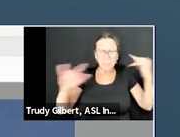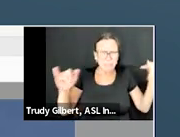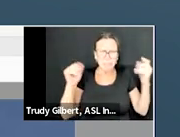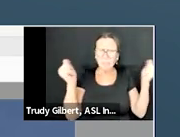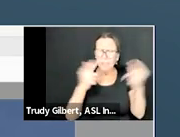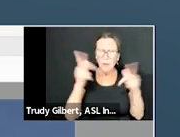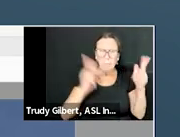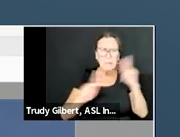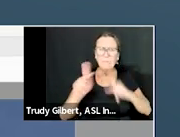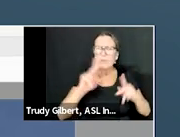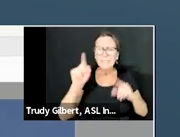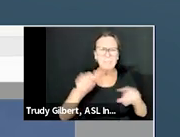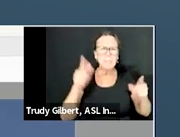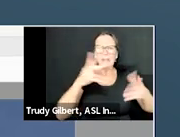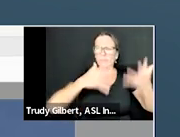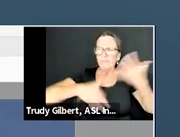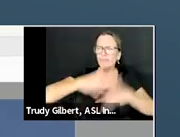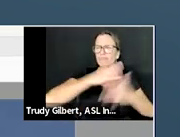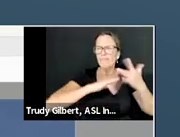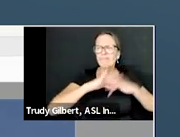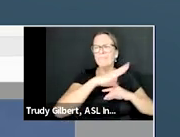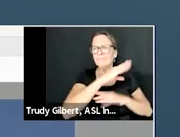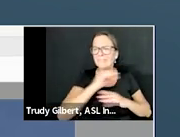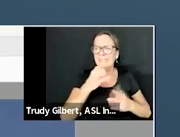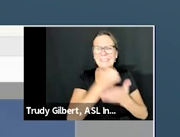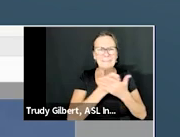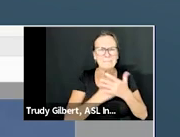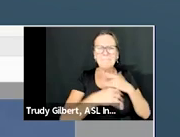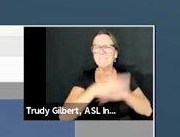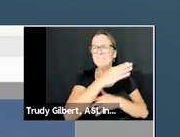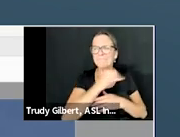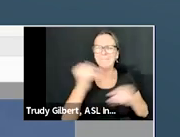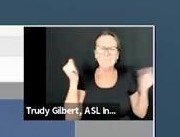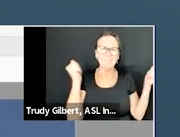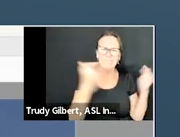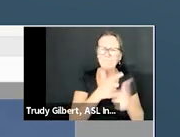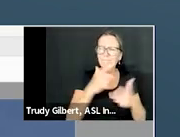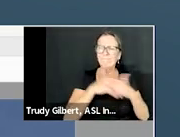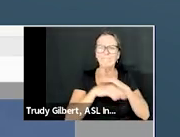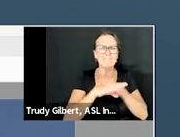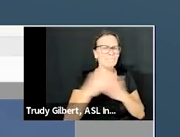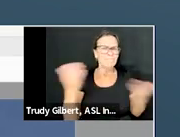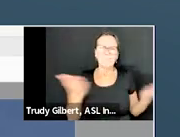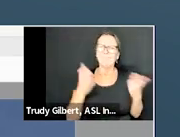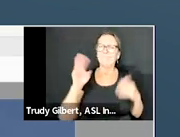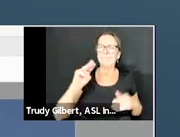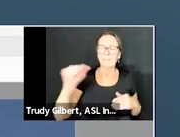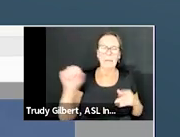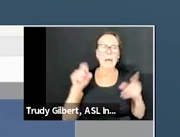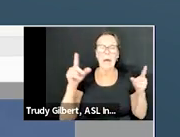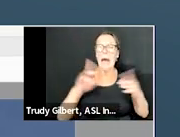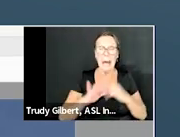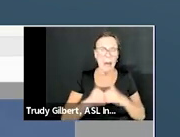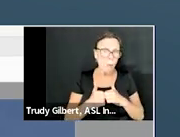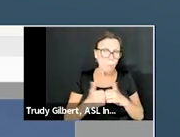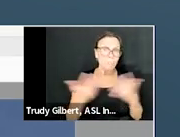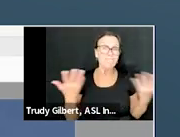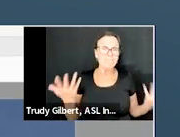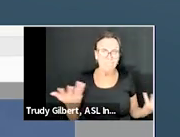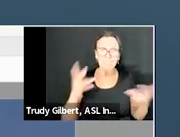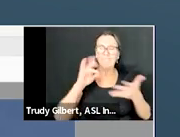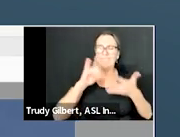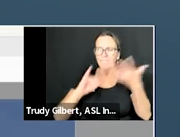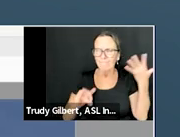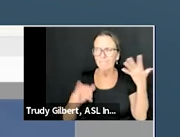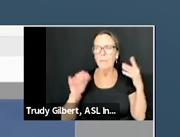in the social and economic life of Massachusetts. So we do that in a variety of ways that that